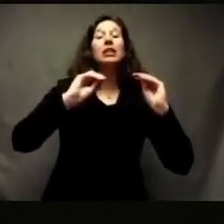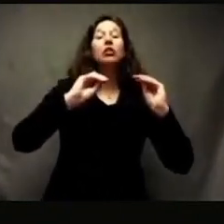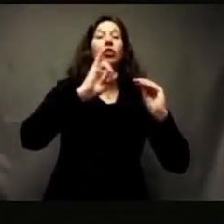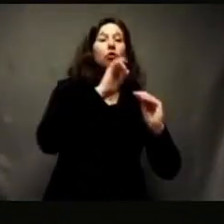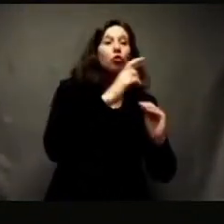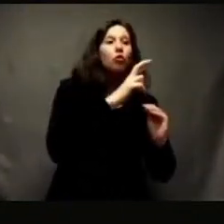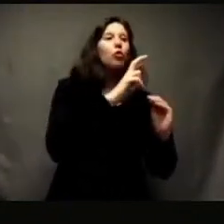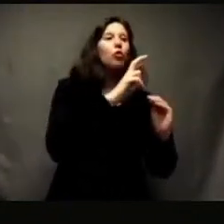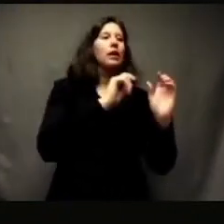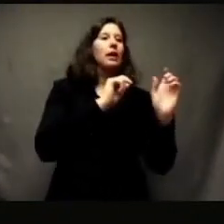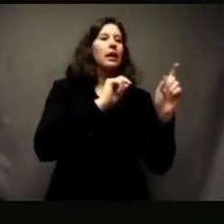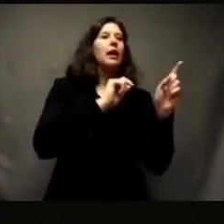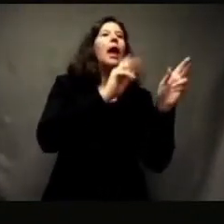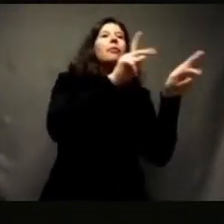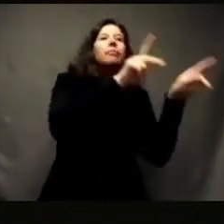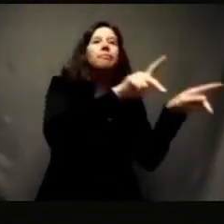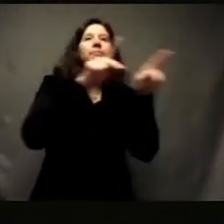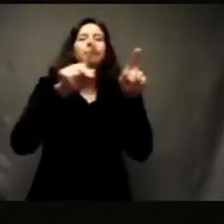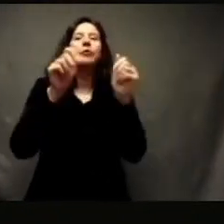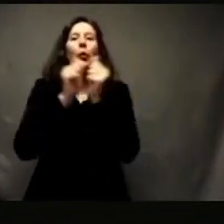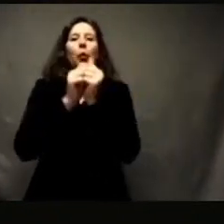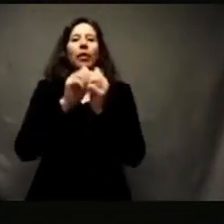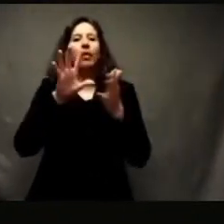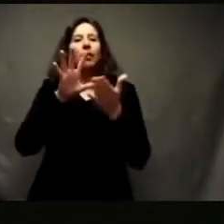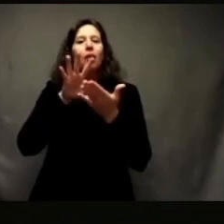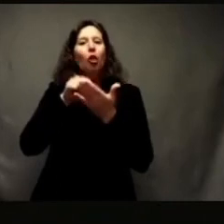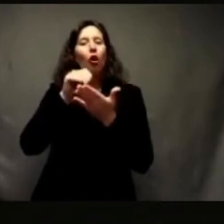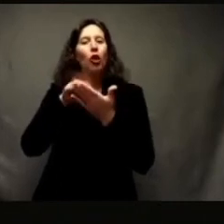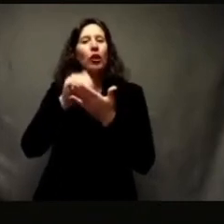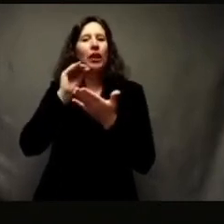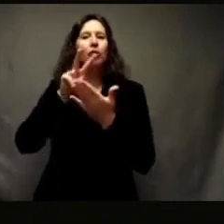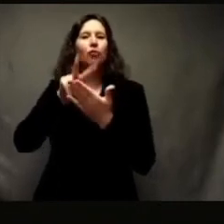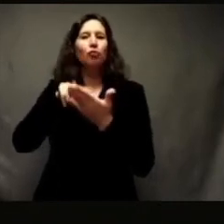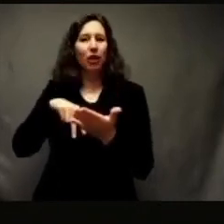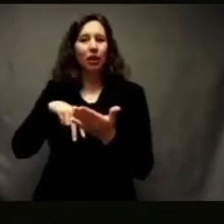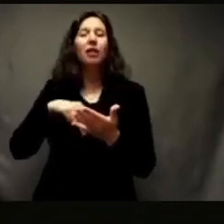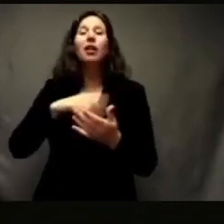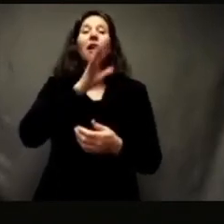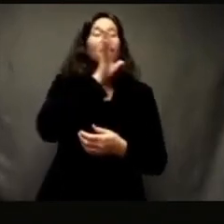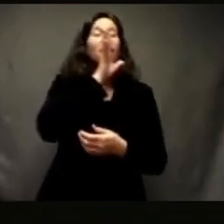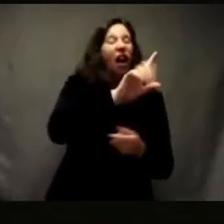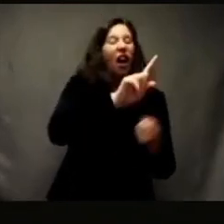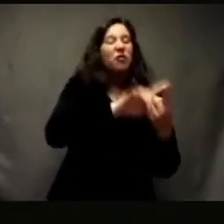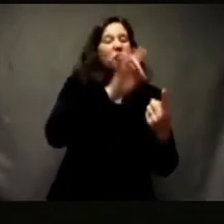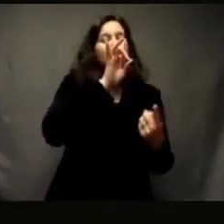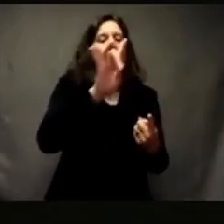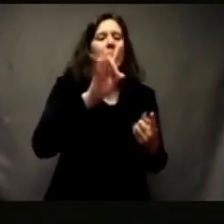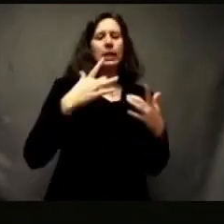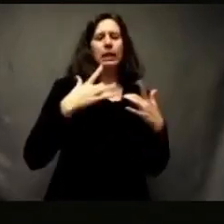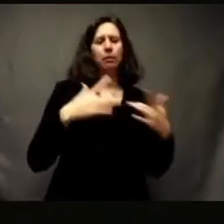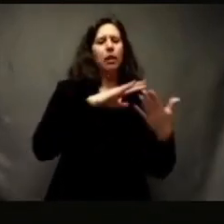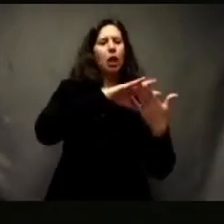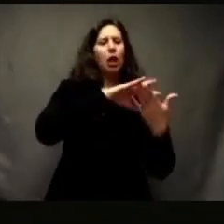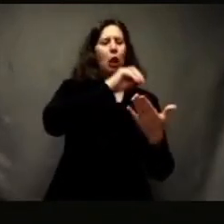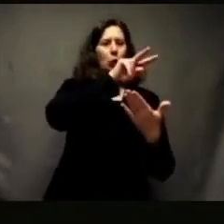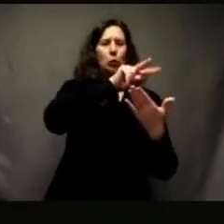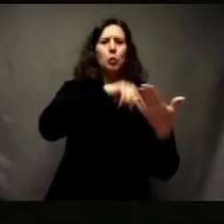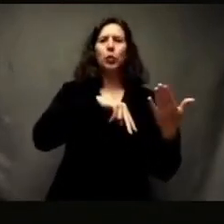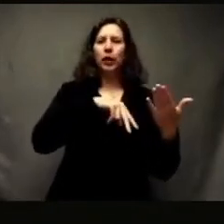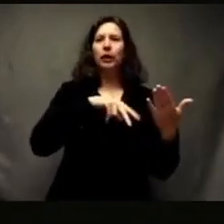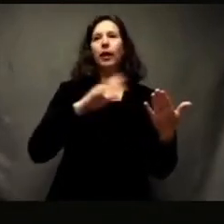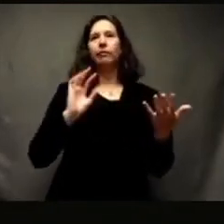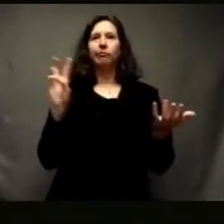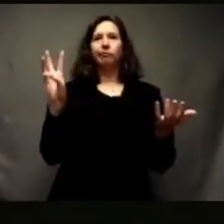in parallel to literacy. Children ages 5 to 8, those are the primary ages when children are typically learning to read, at least in the